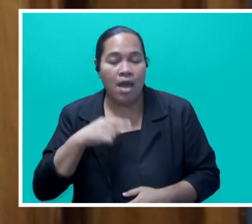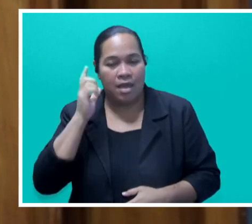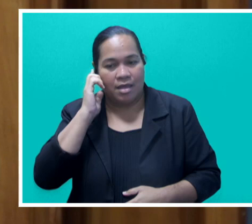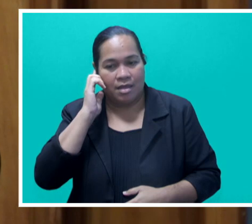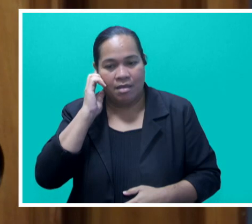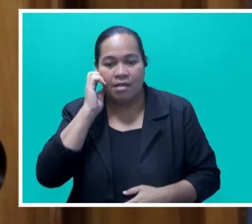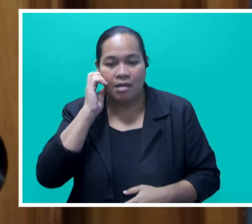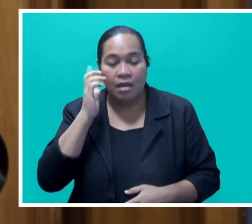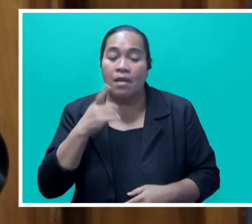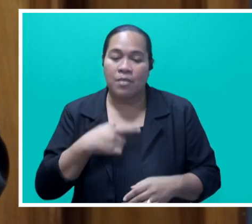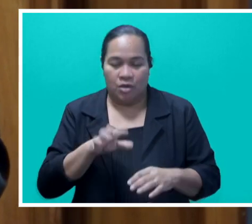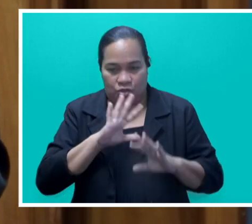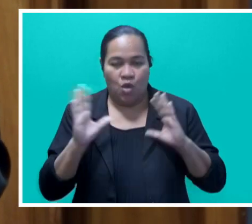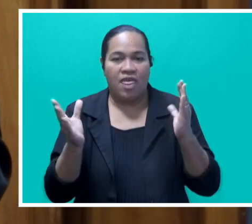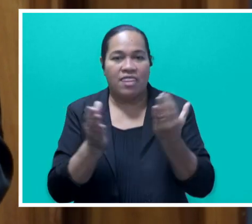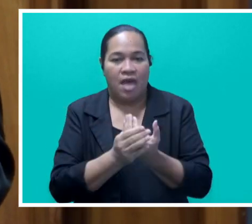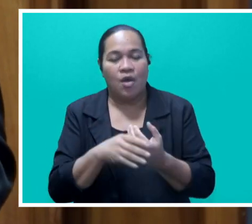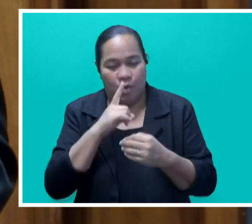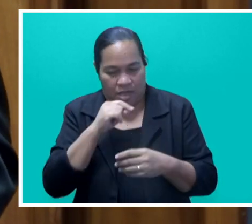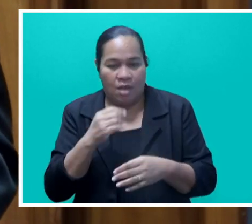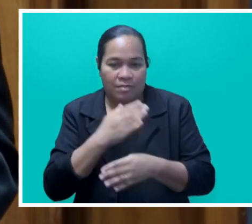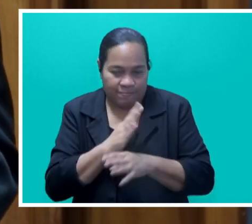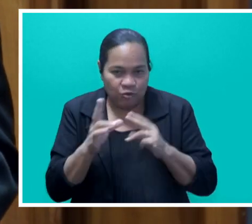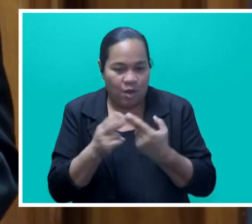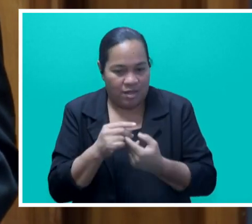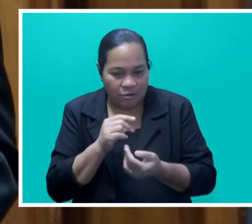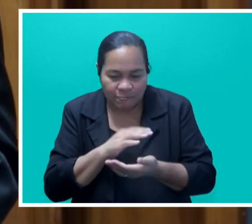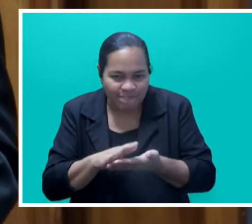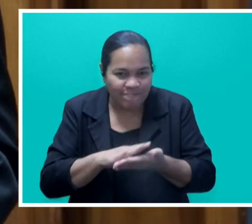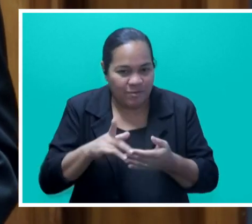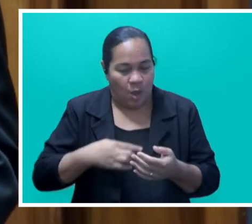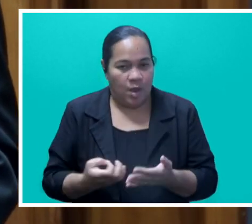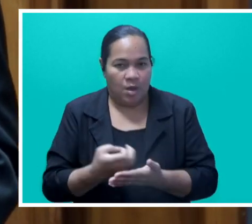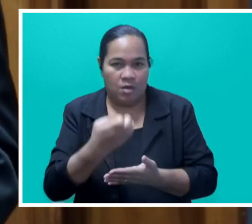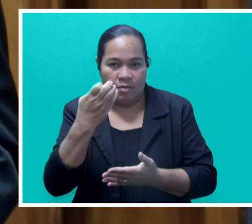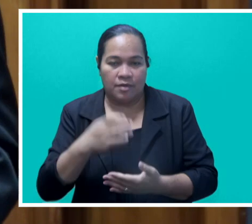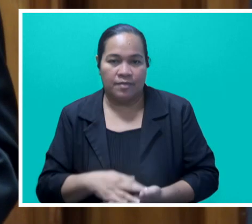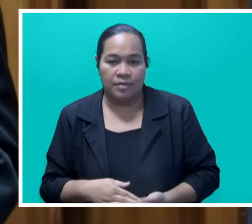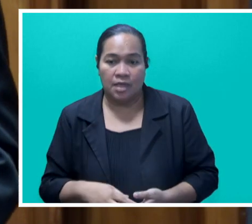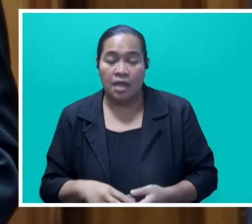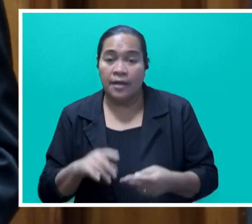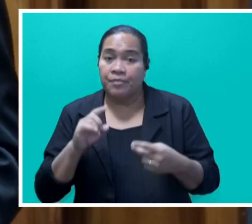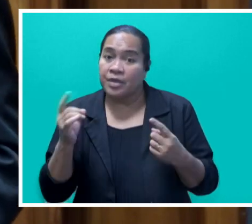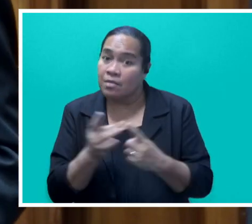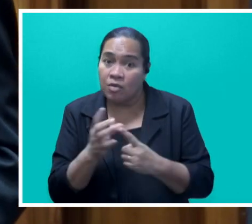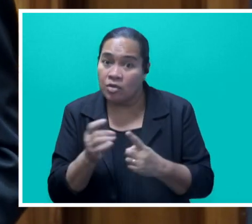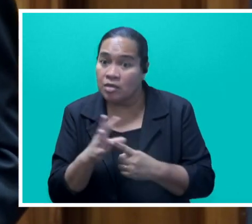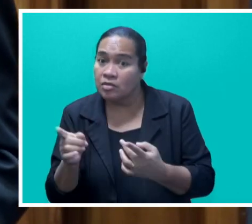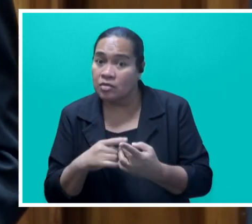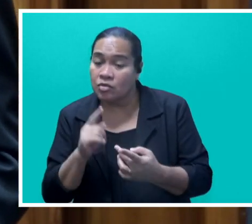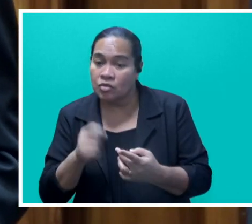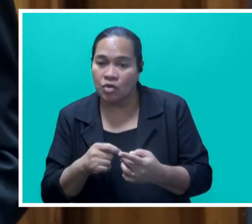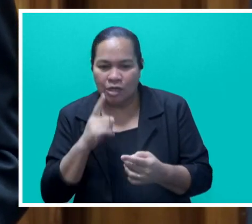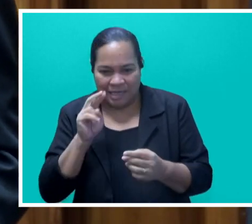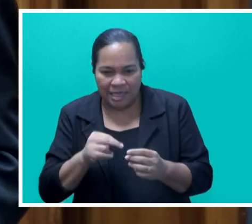together. Together, sir, we can. However, of equal importance is the need to grow the